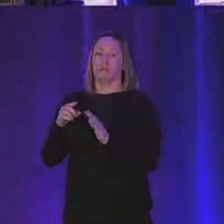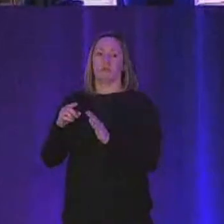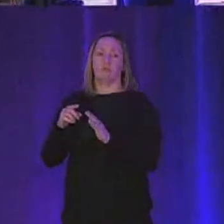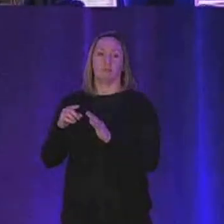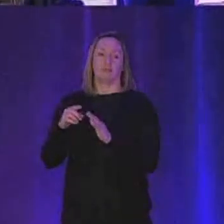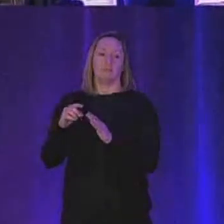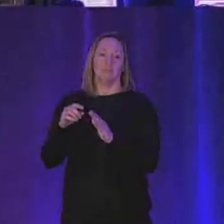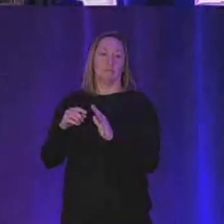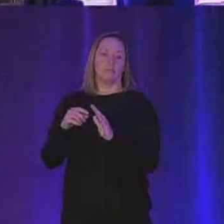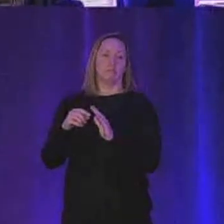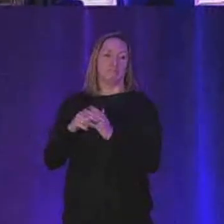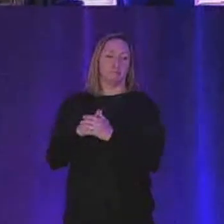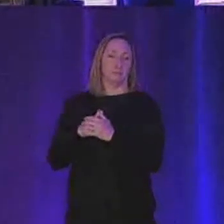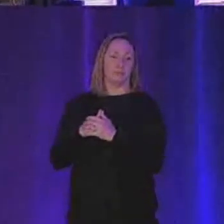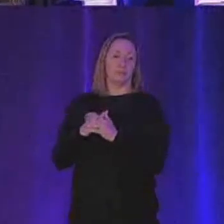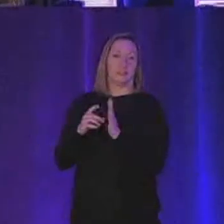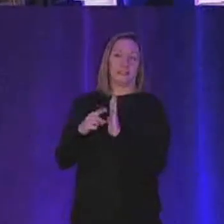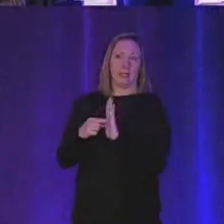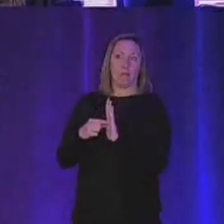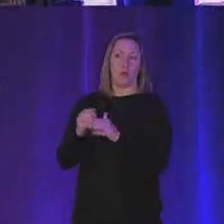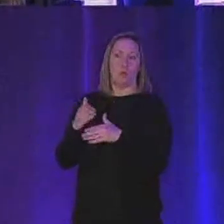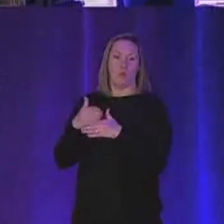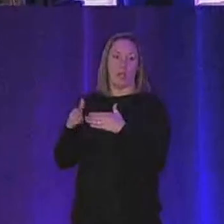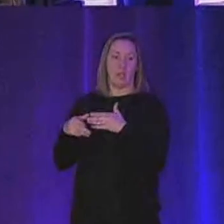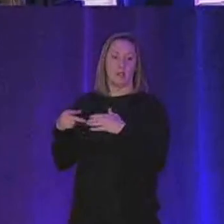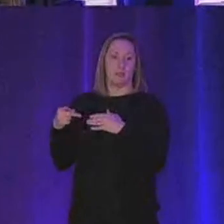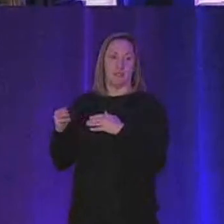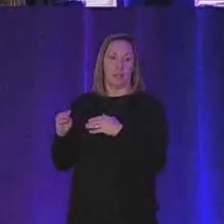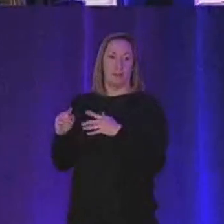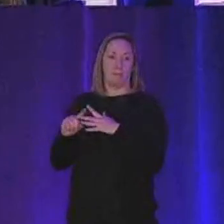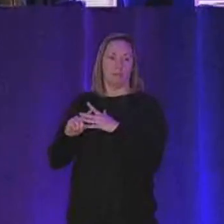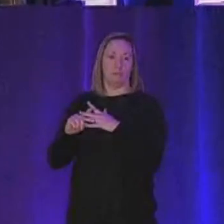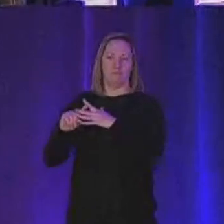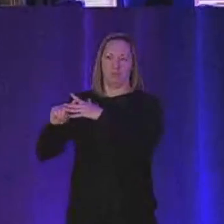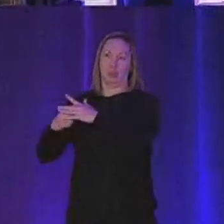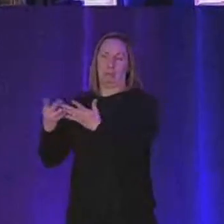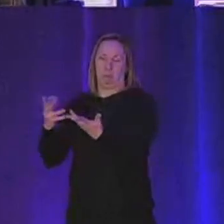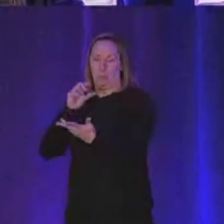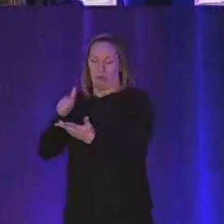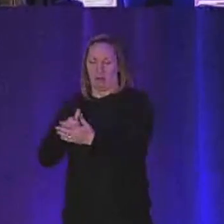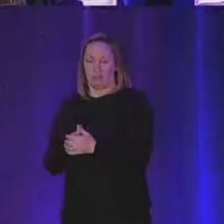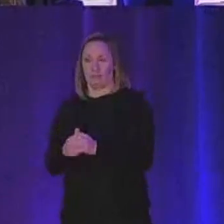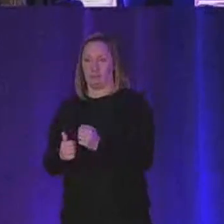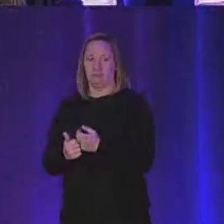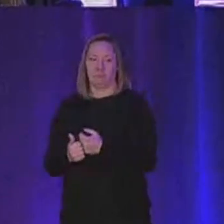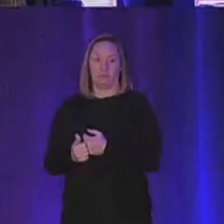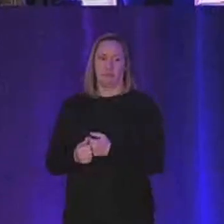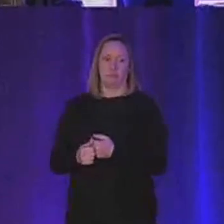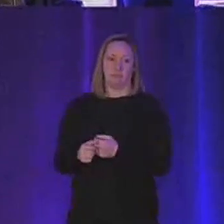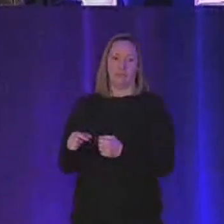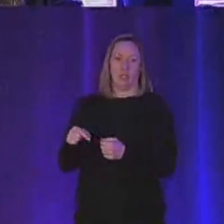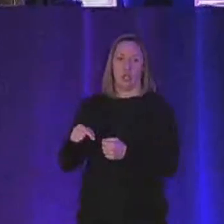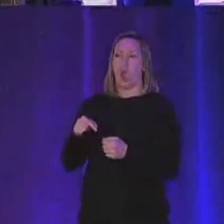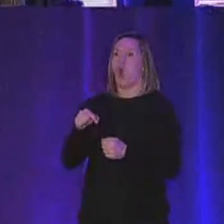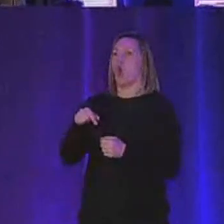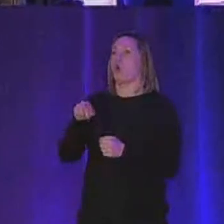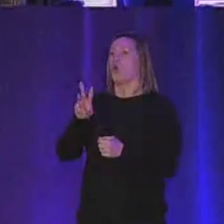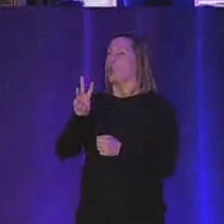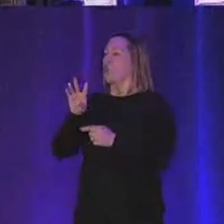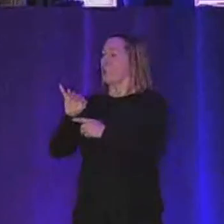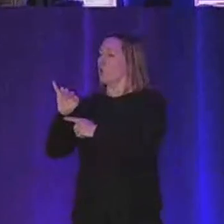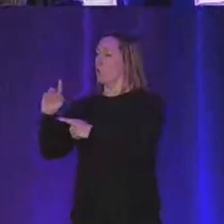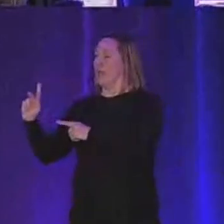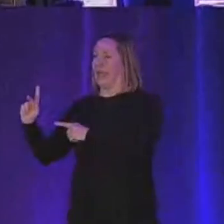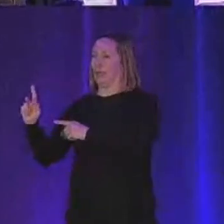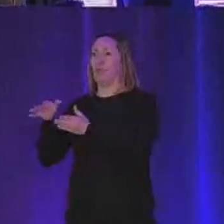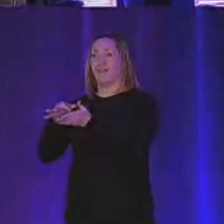cd Quick, and we will npm start. Why not? It's going to open. Yeah, so this is Quick. We have a counter, and